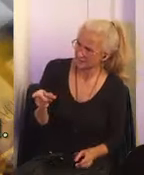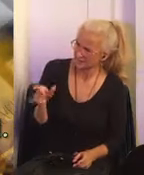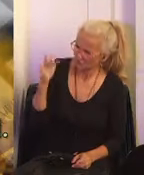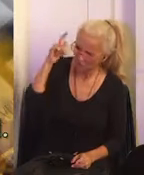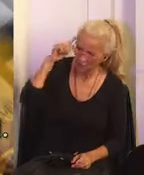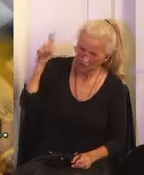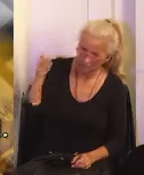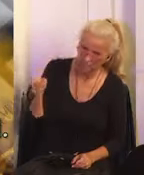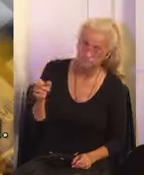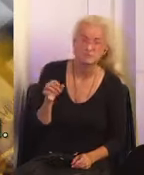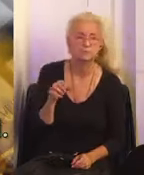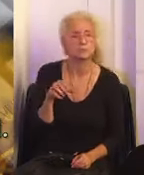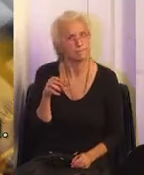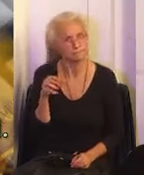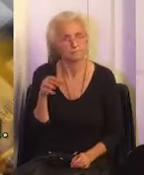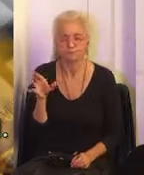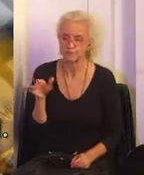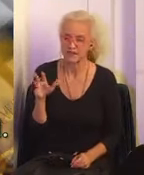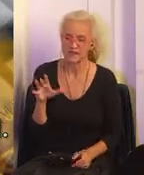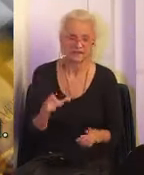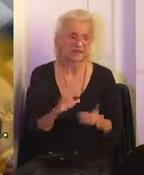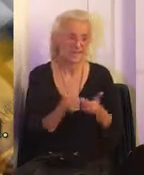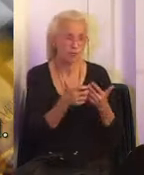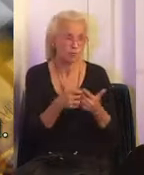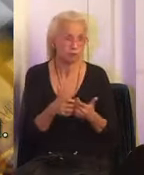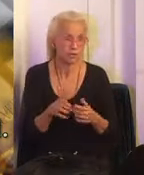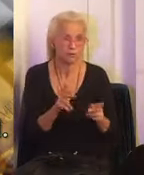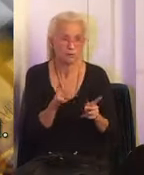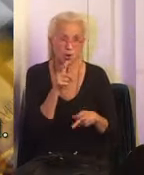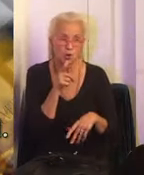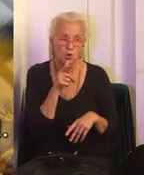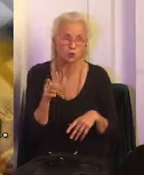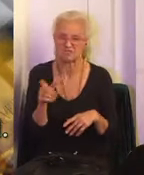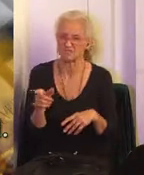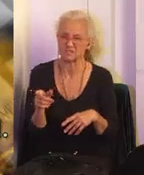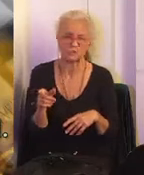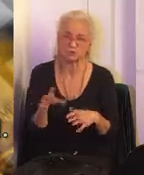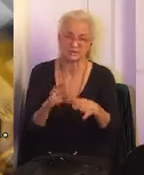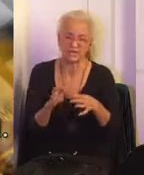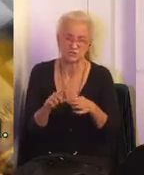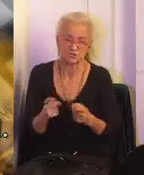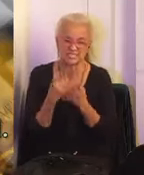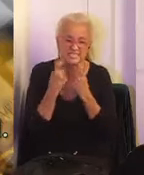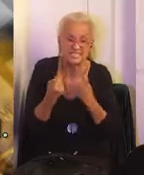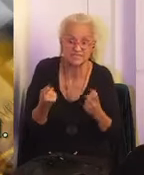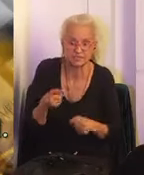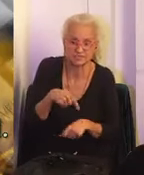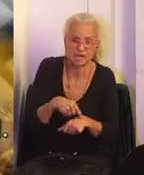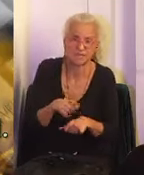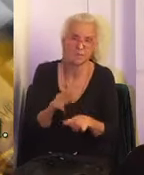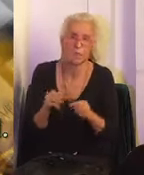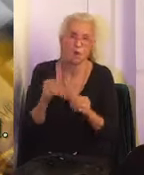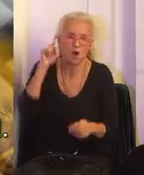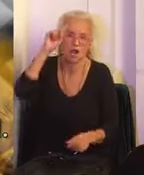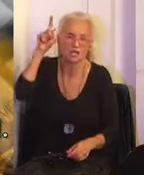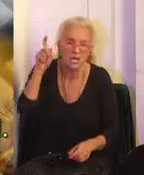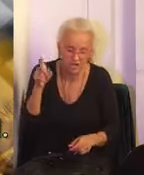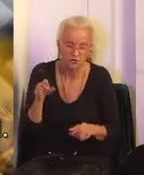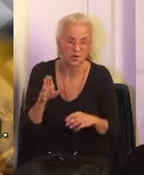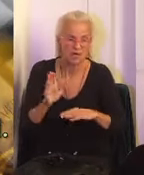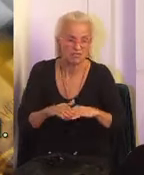clever. That's how it is. Those attuned to this evil age are more clever in their dealing with their affairs than